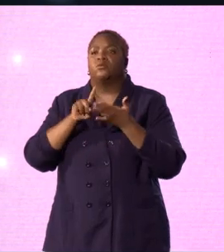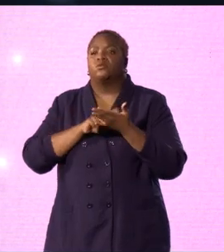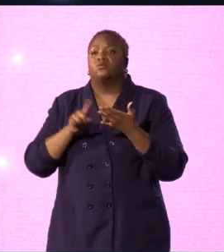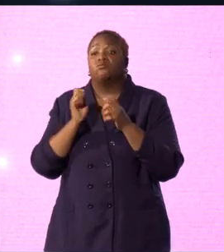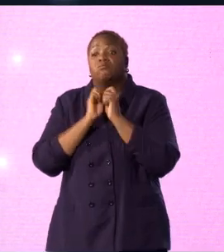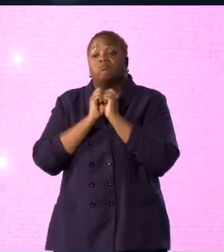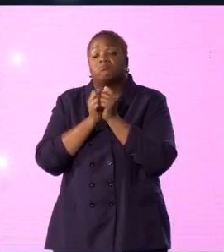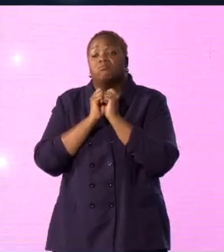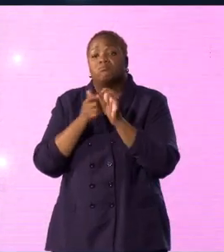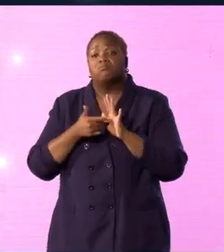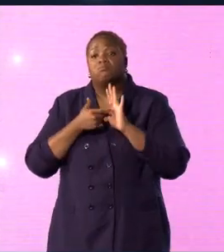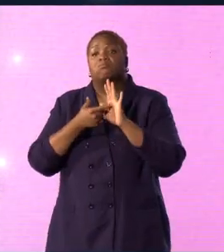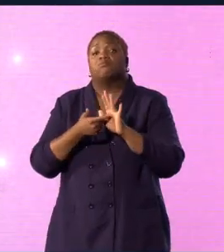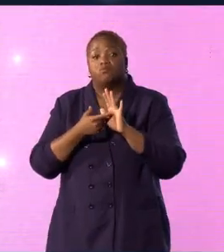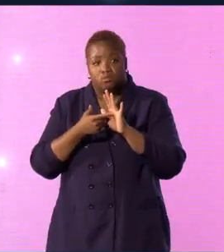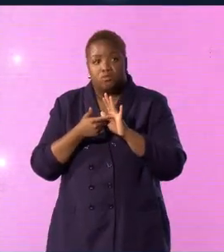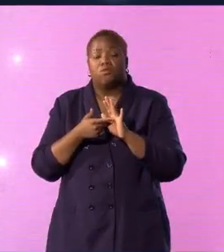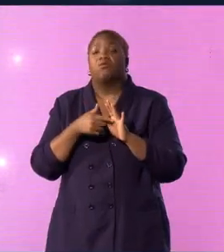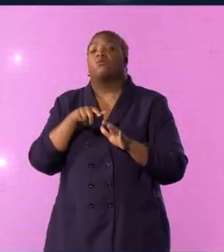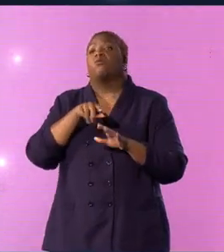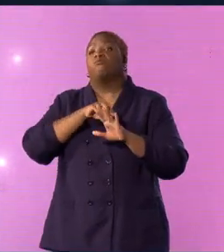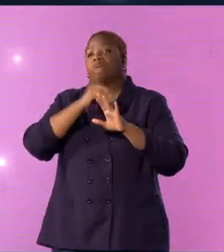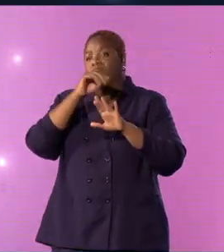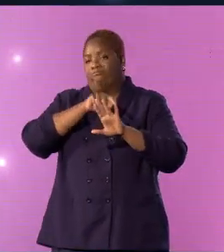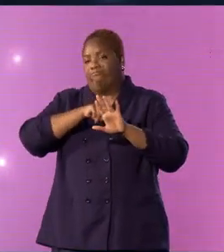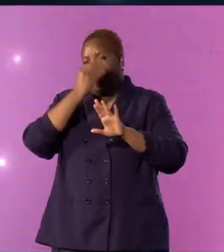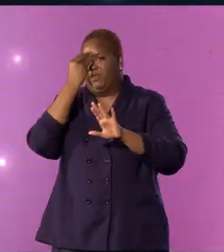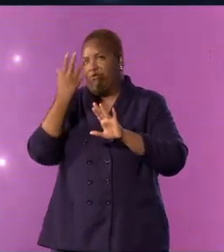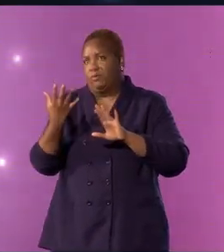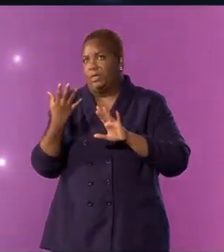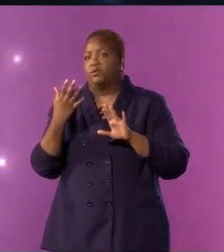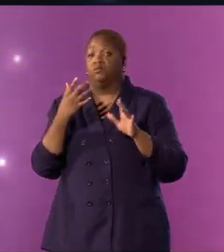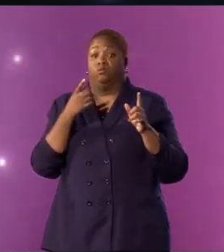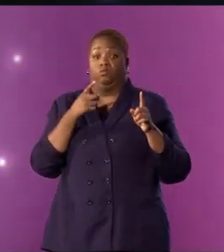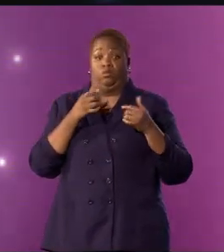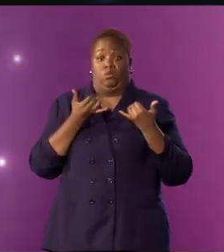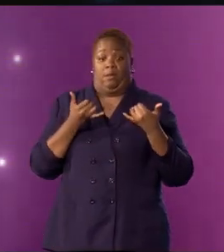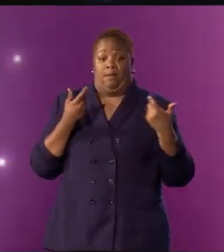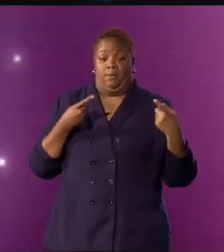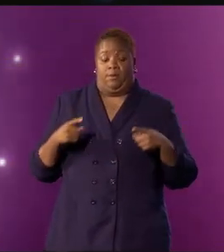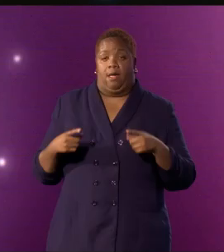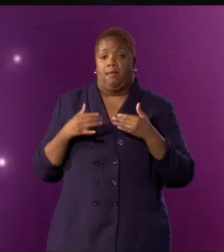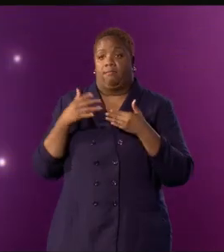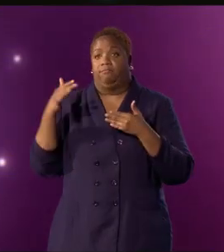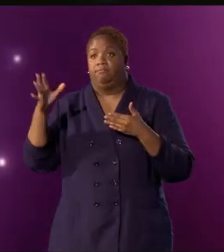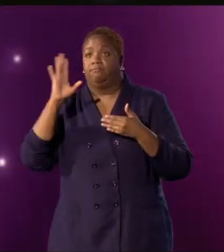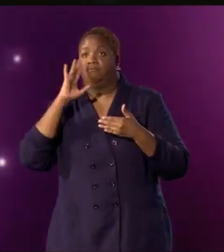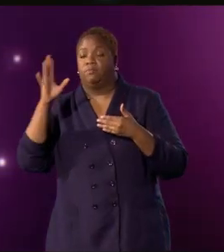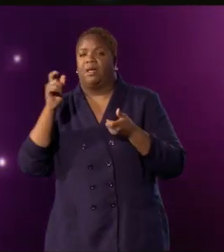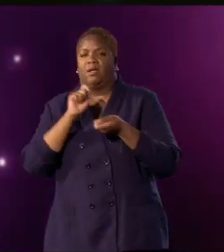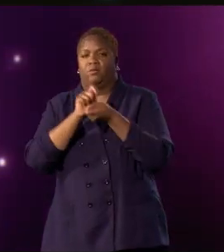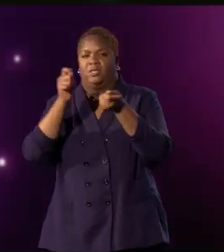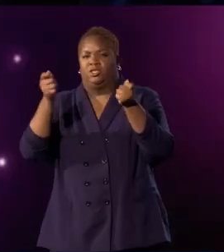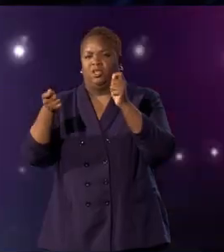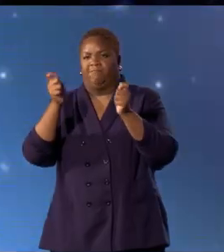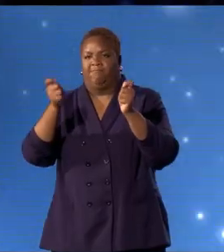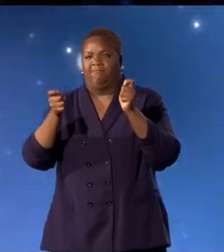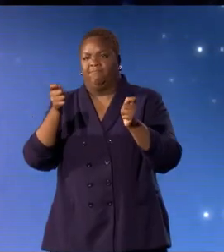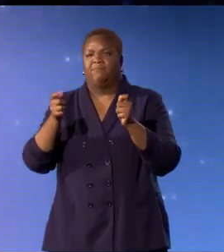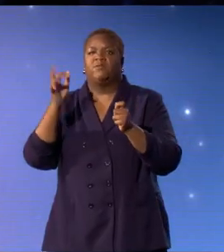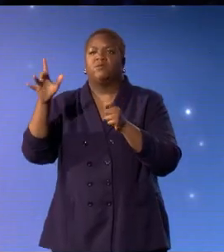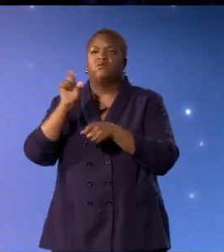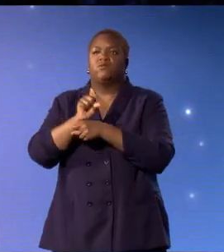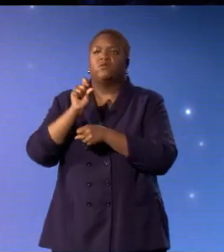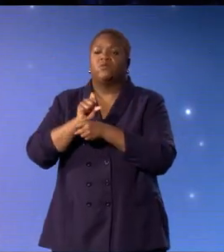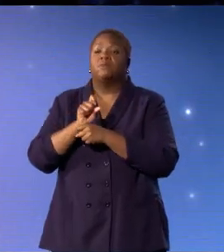uncover insights that shed light on where we are, where we're going, and how we can shape the future of work. We'll begin